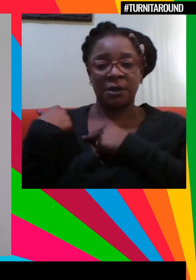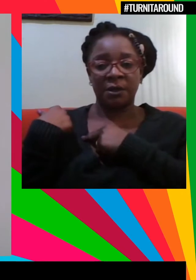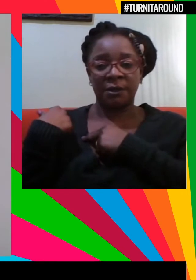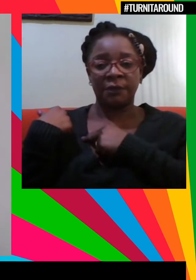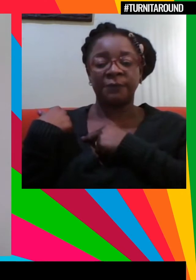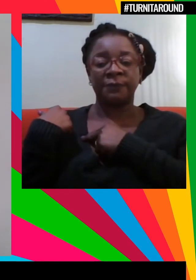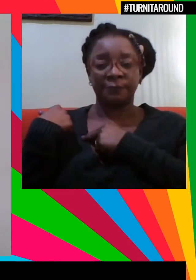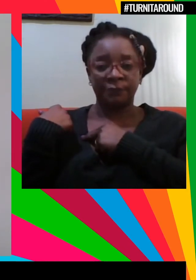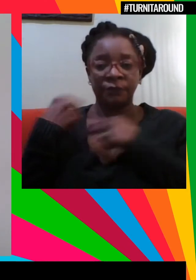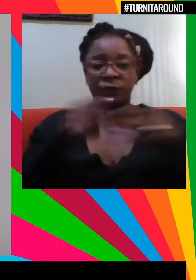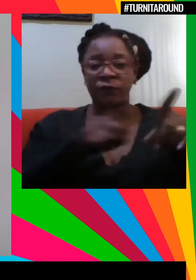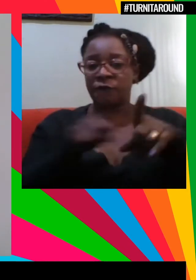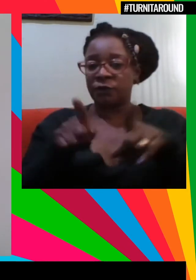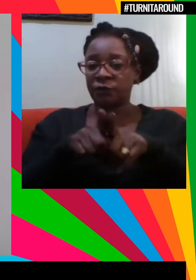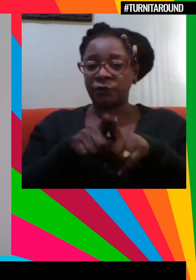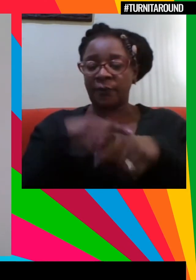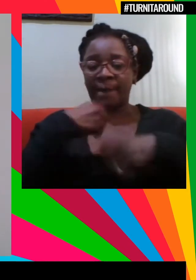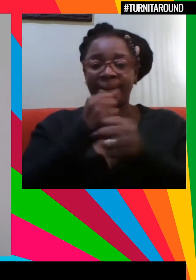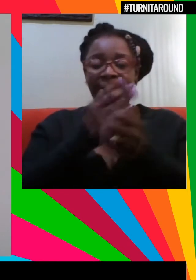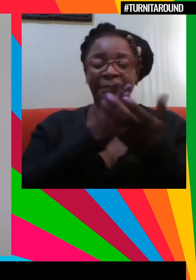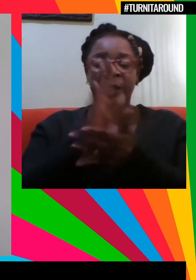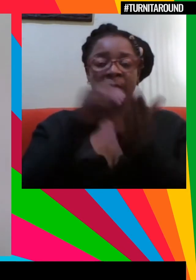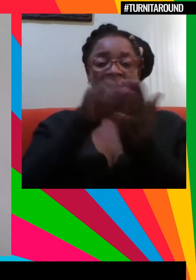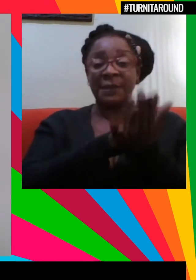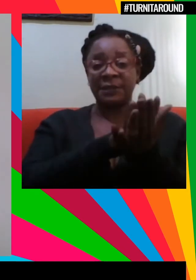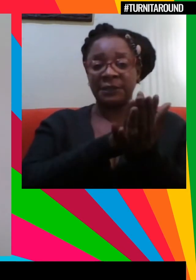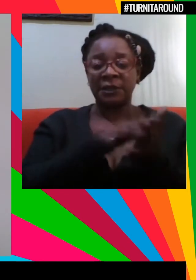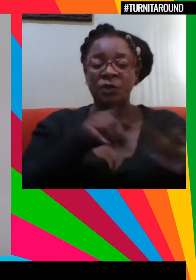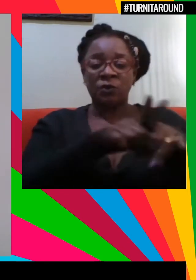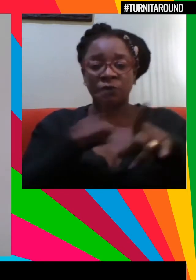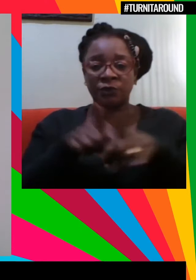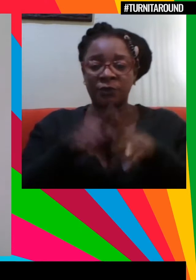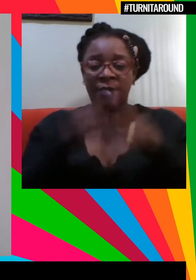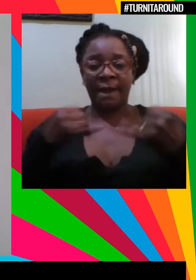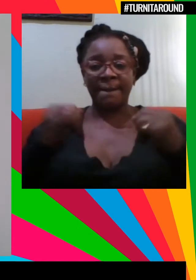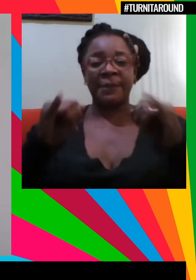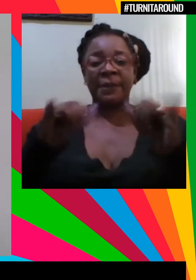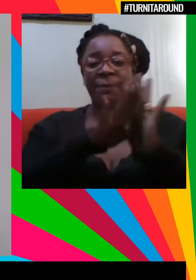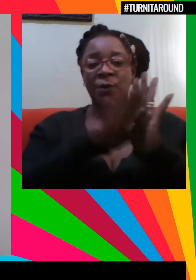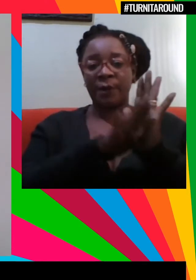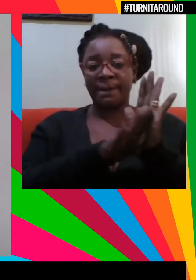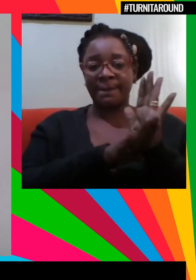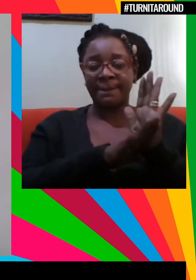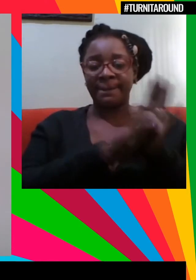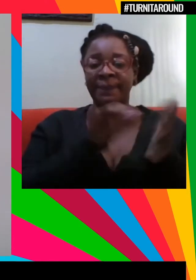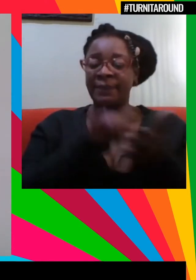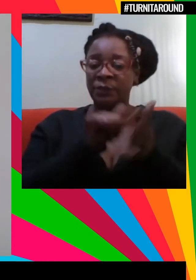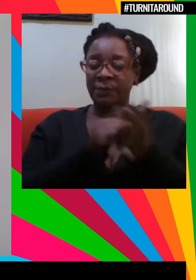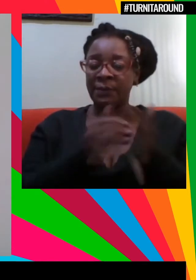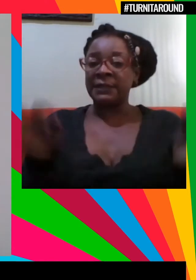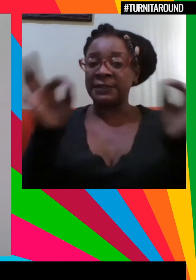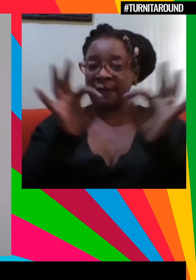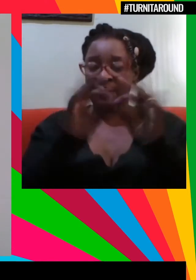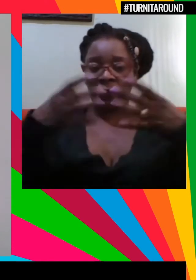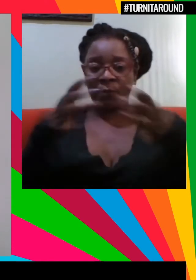and update the first mile database and implement programming that is really necessary in the communities where we're